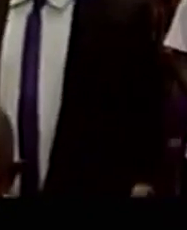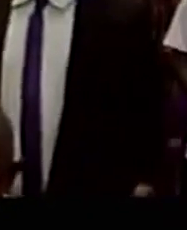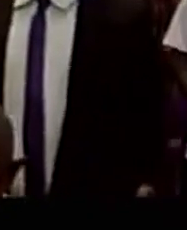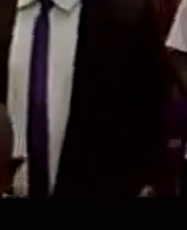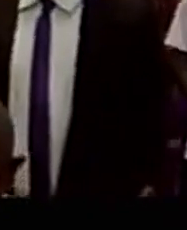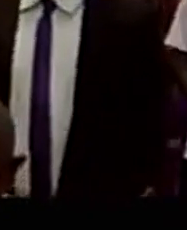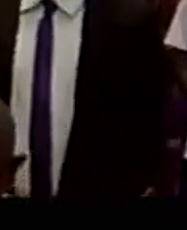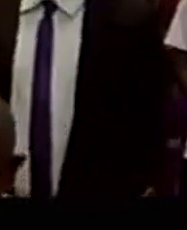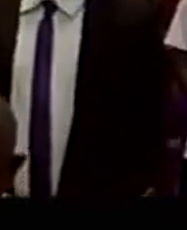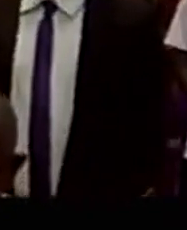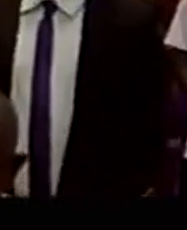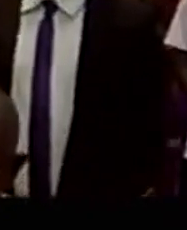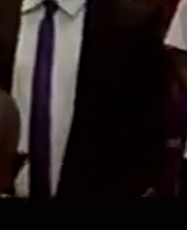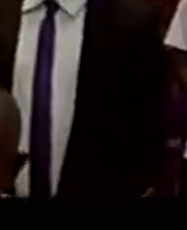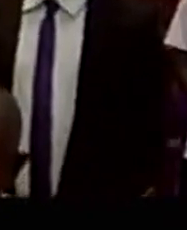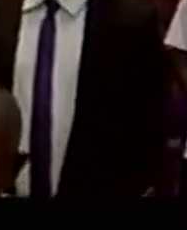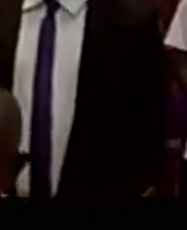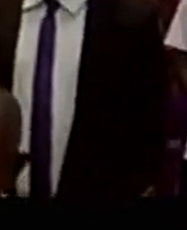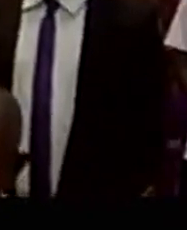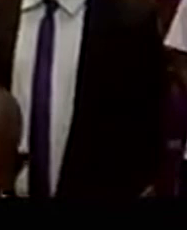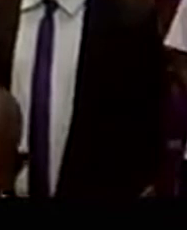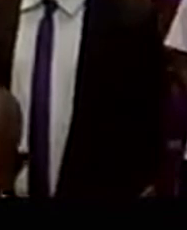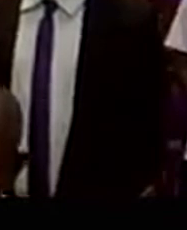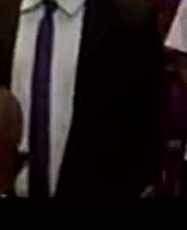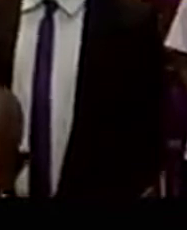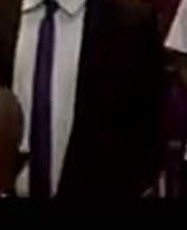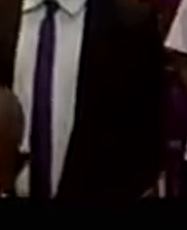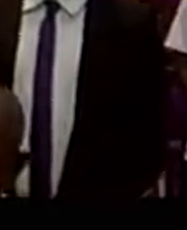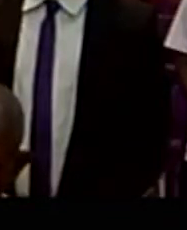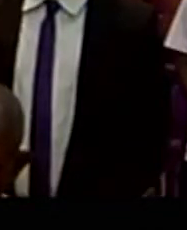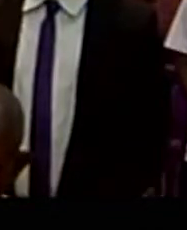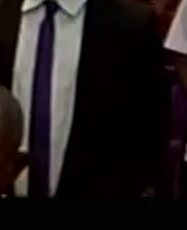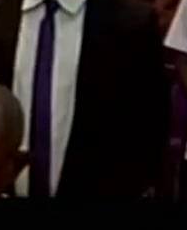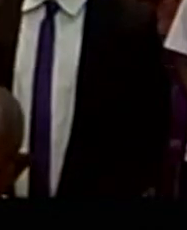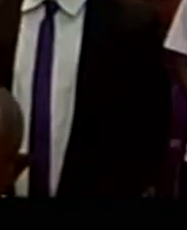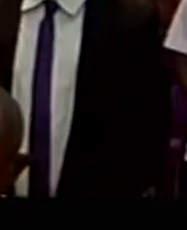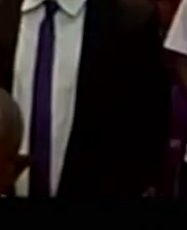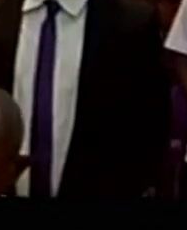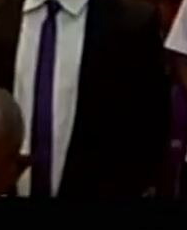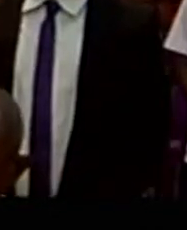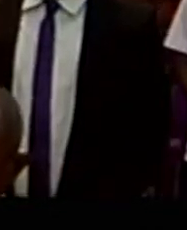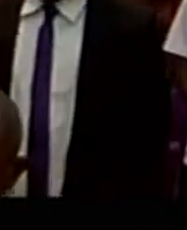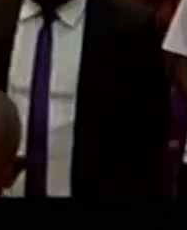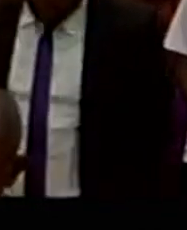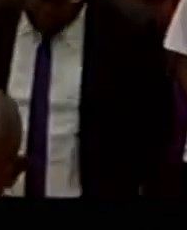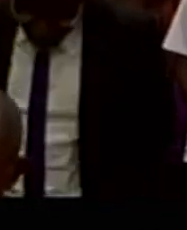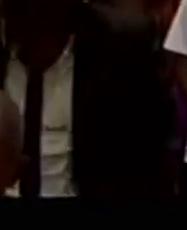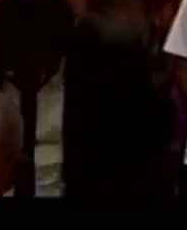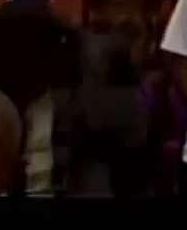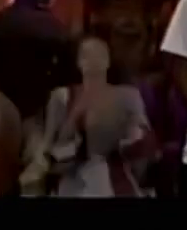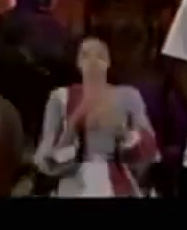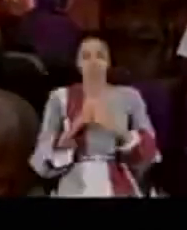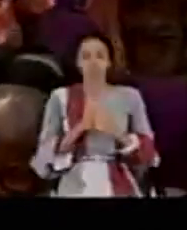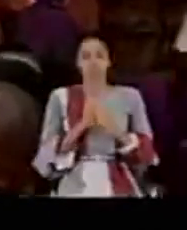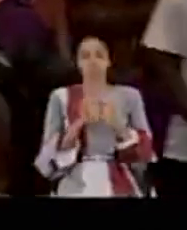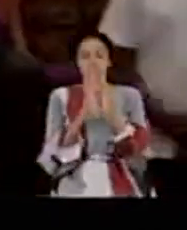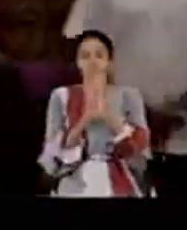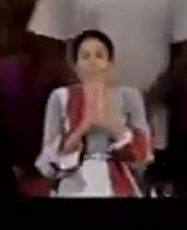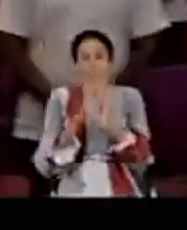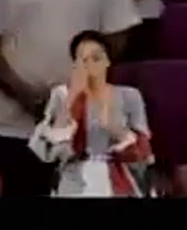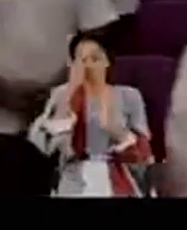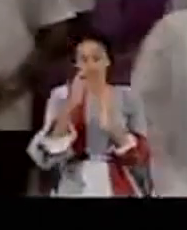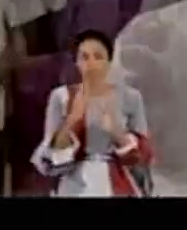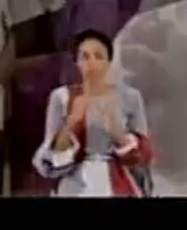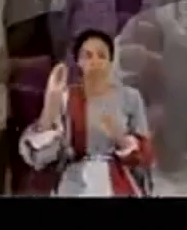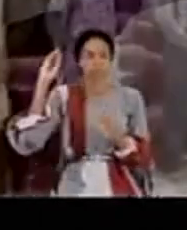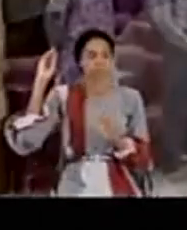example, an instruction to obey, a promise to claim. Pray for grace that you will